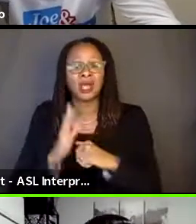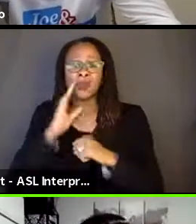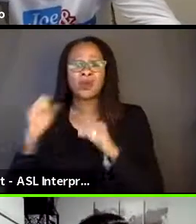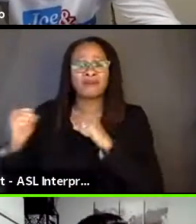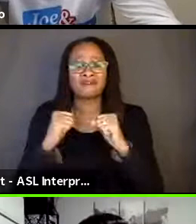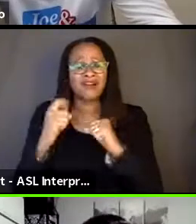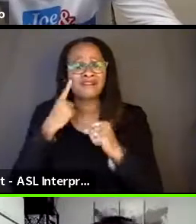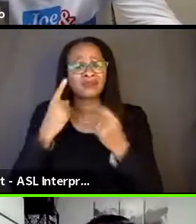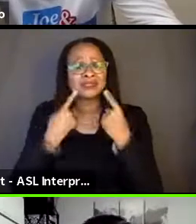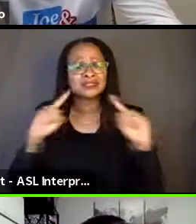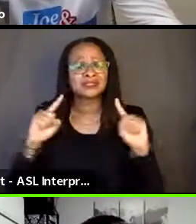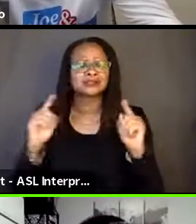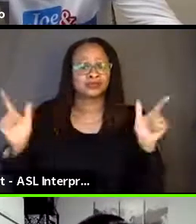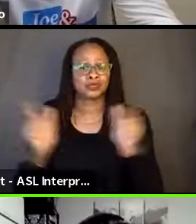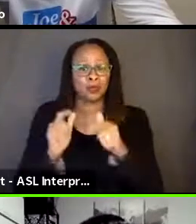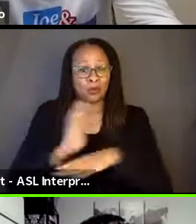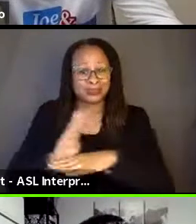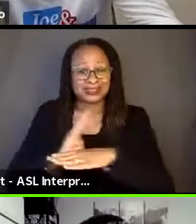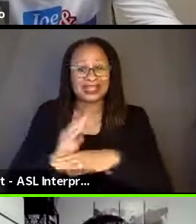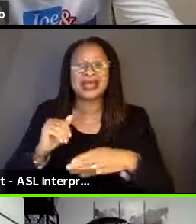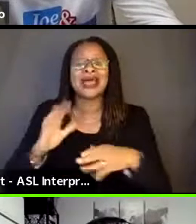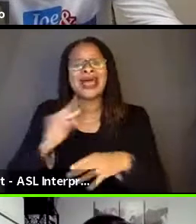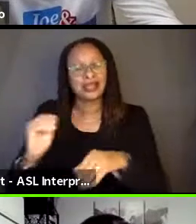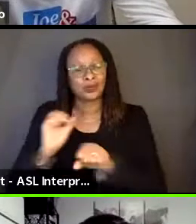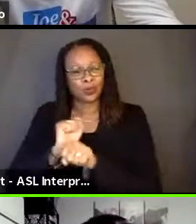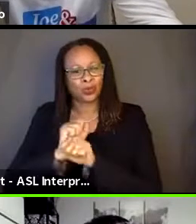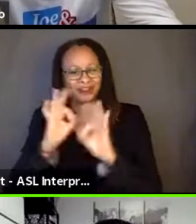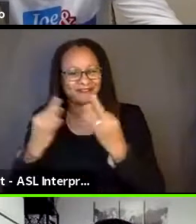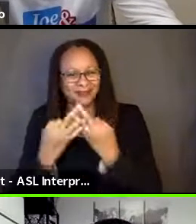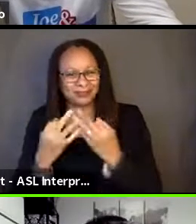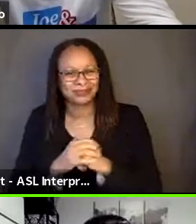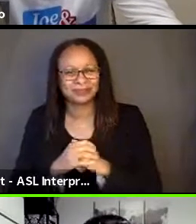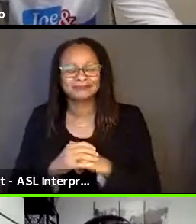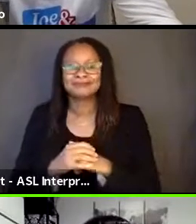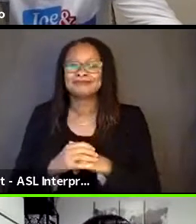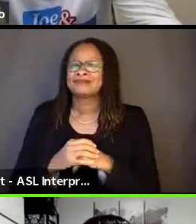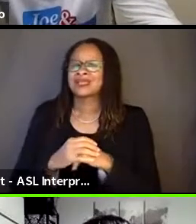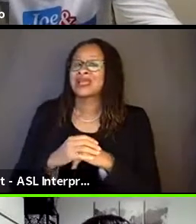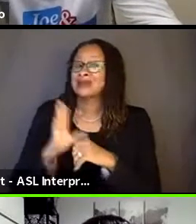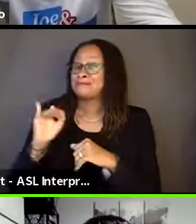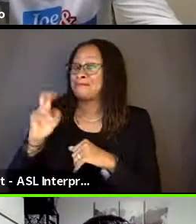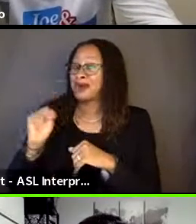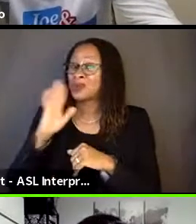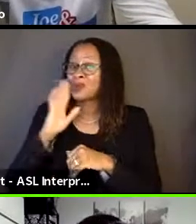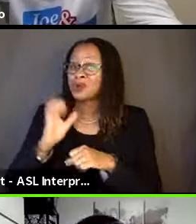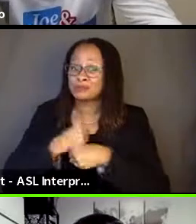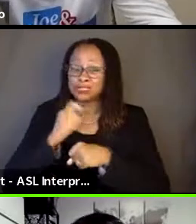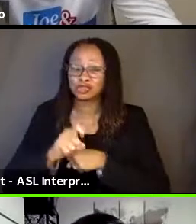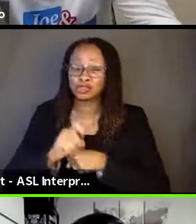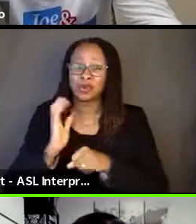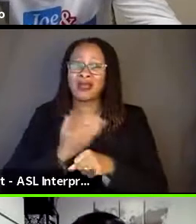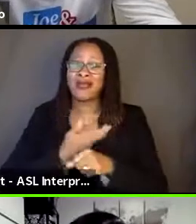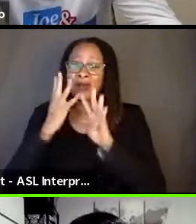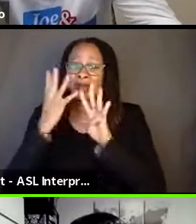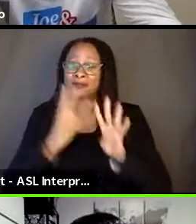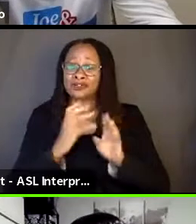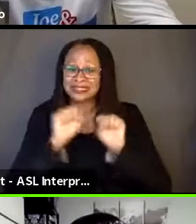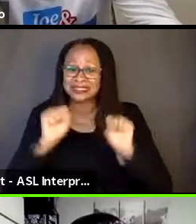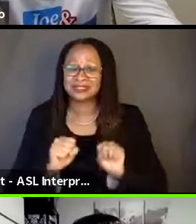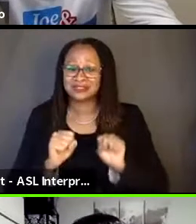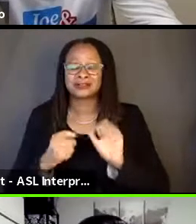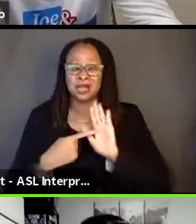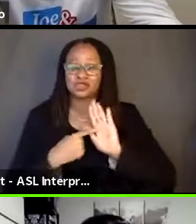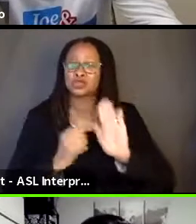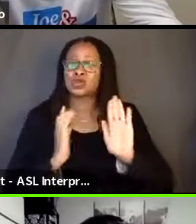small businesses and our working families. He will make sure our immigration system reflects our values as